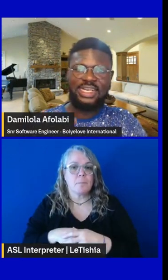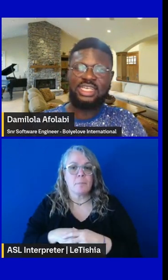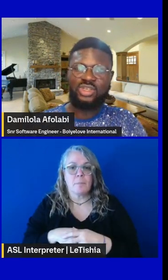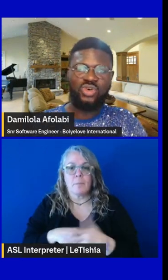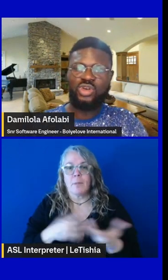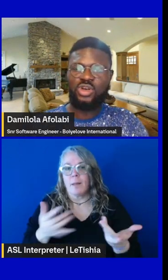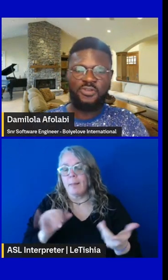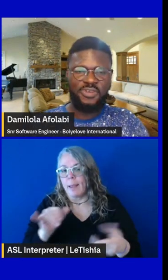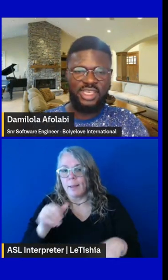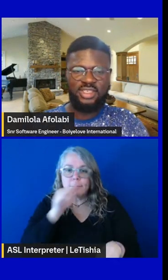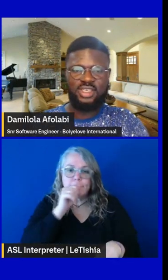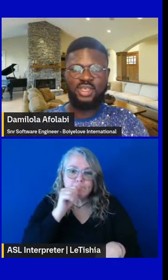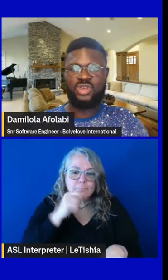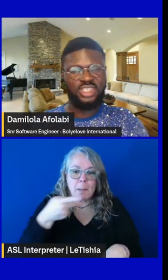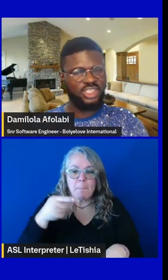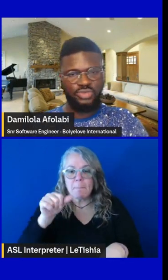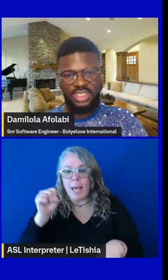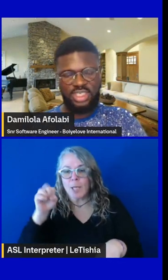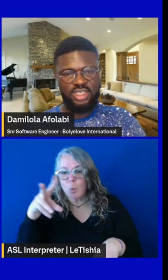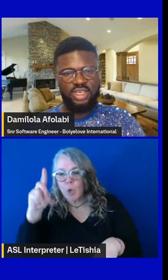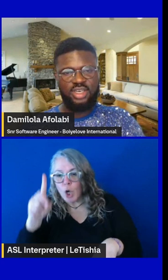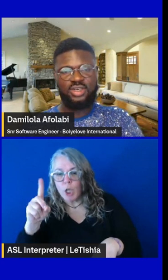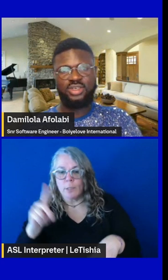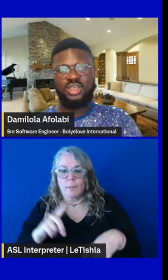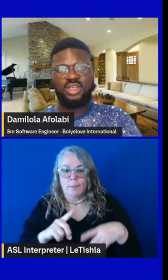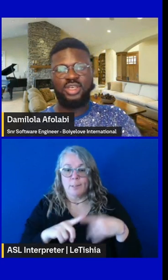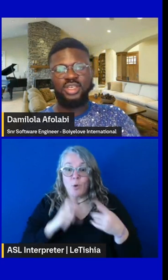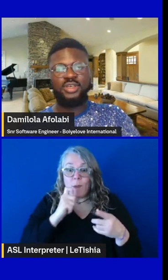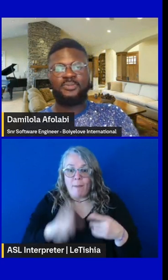password directly in code or configs, because it's risky.